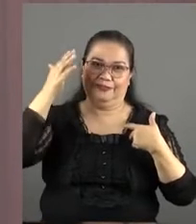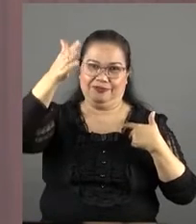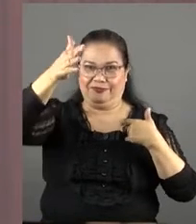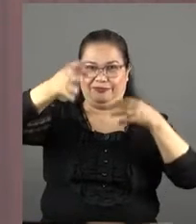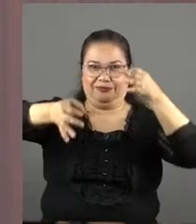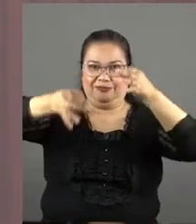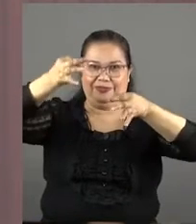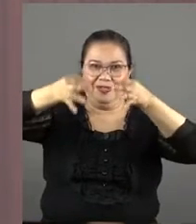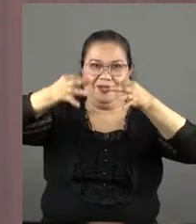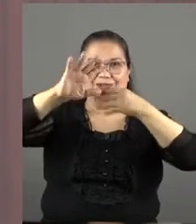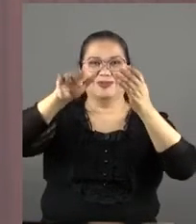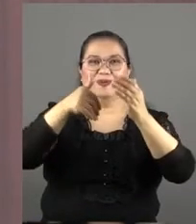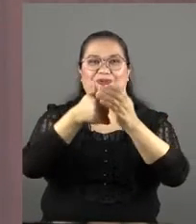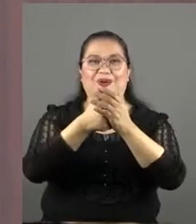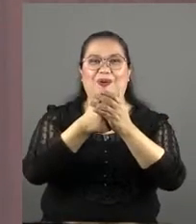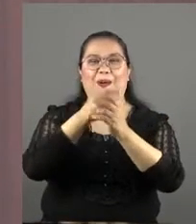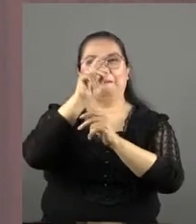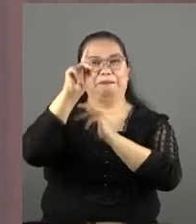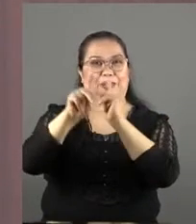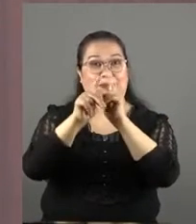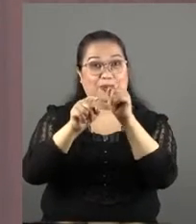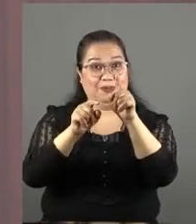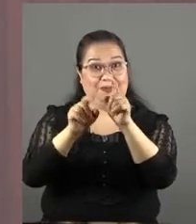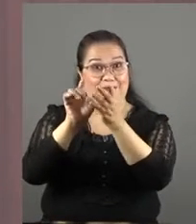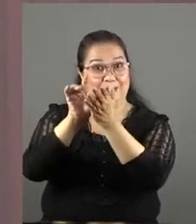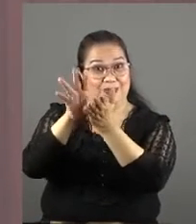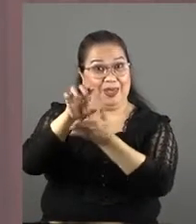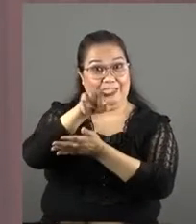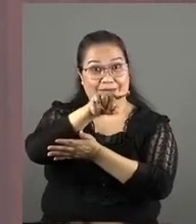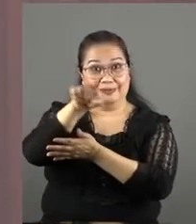God of all people, can you really hate them?